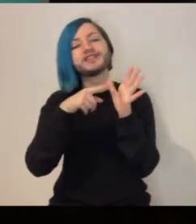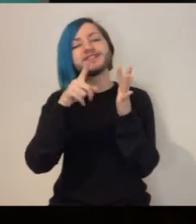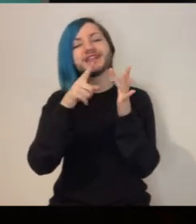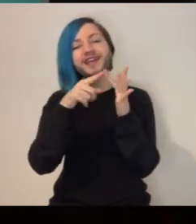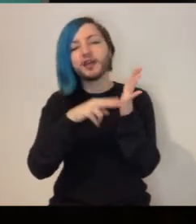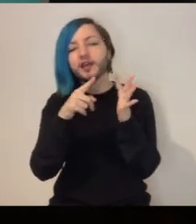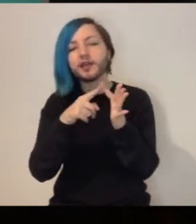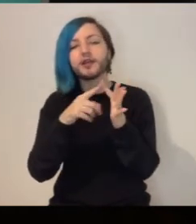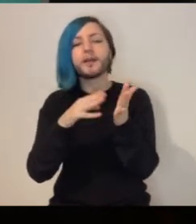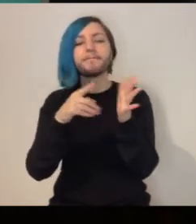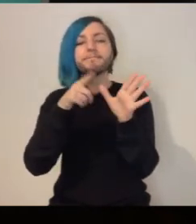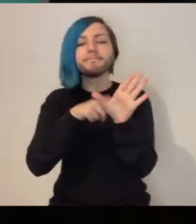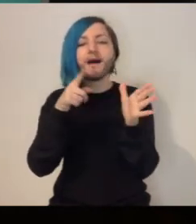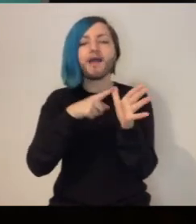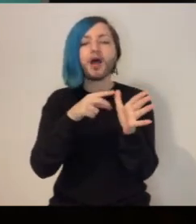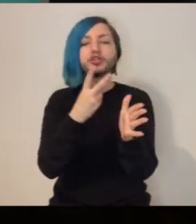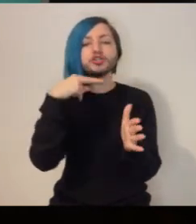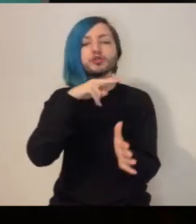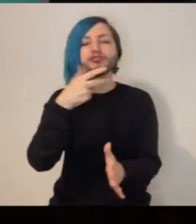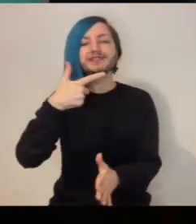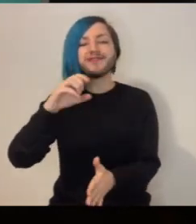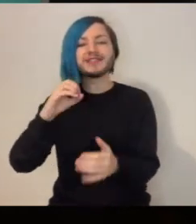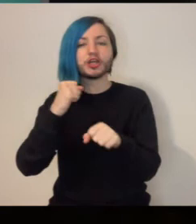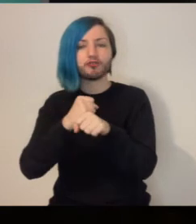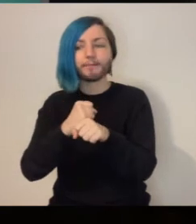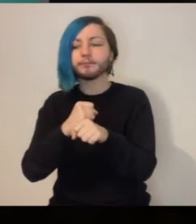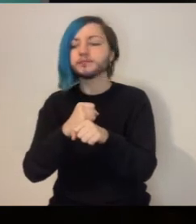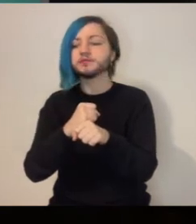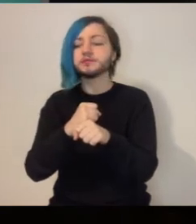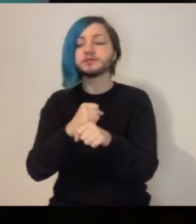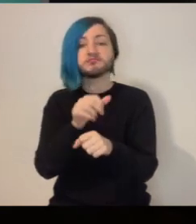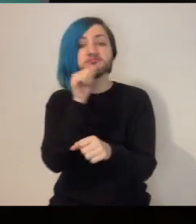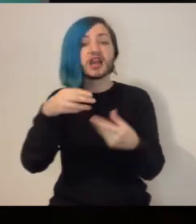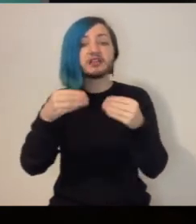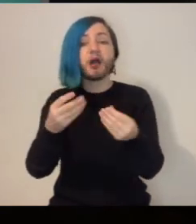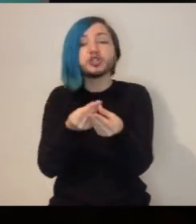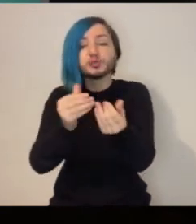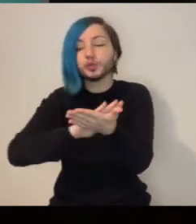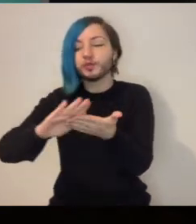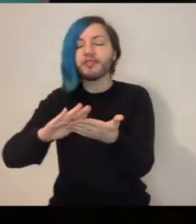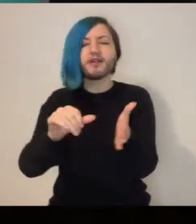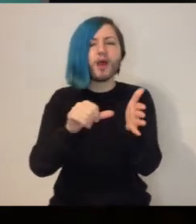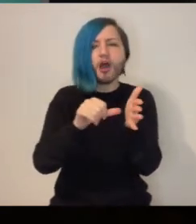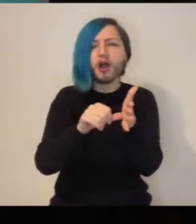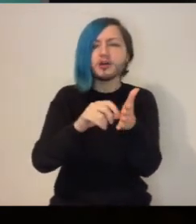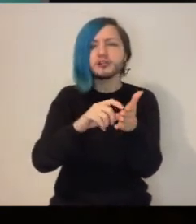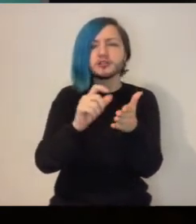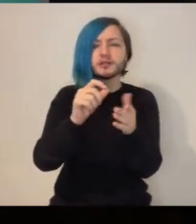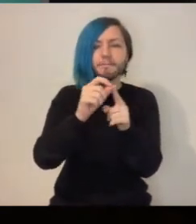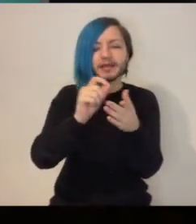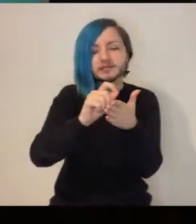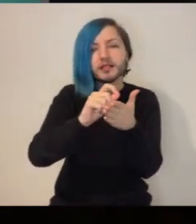Maya 270 grams, which is a nice thick card. It's got quite a smooth surface, and these are quite hard pastels, so they go well